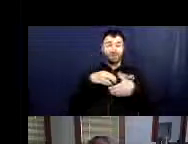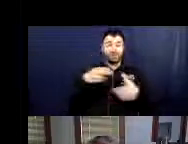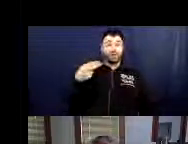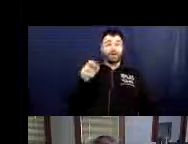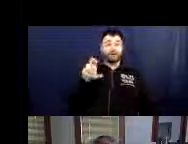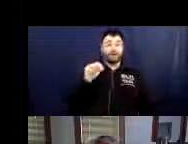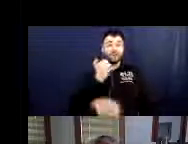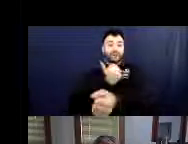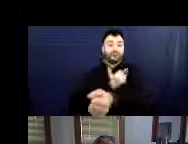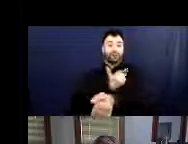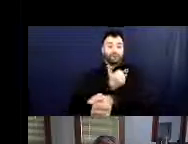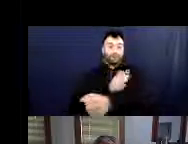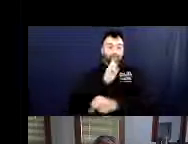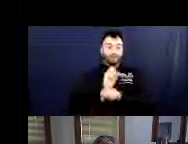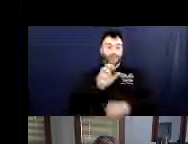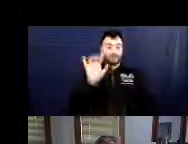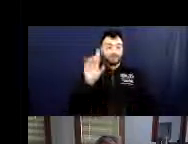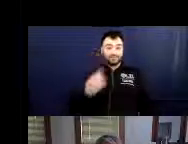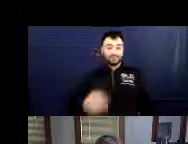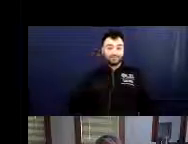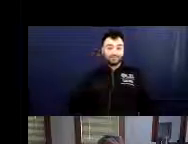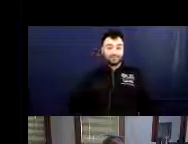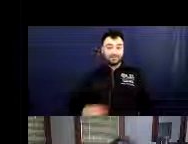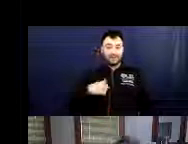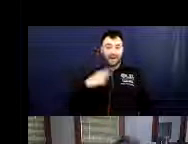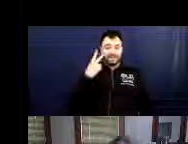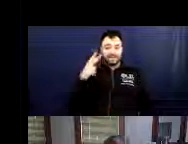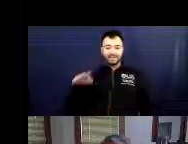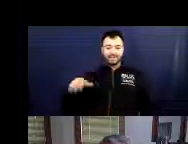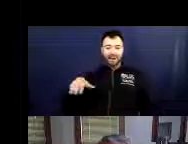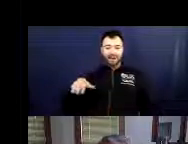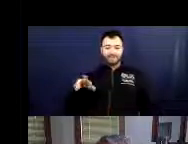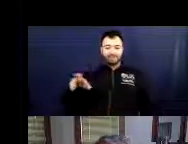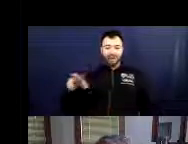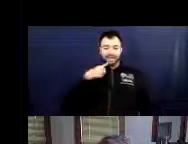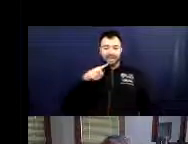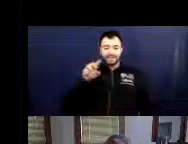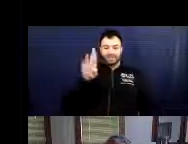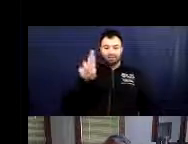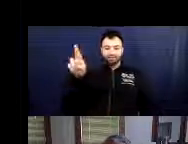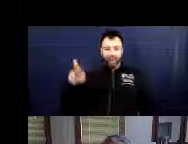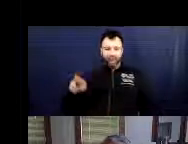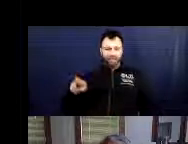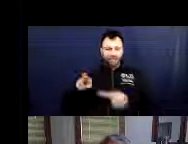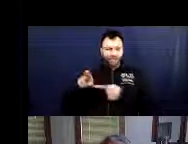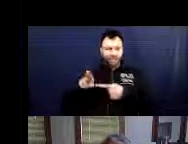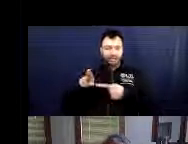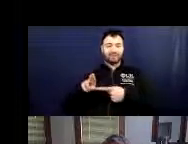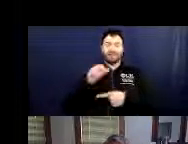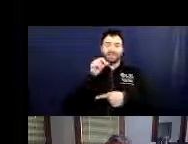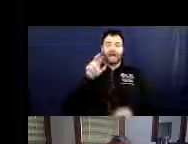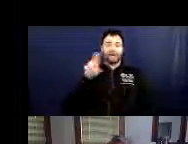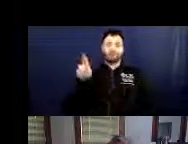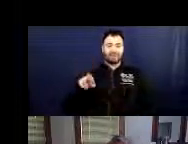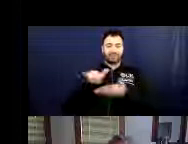this slide on the lower right that it was Rochester, New York, but no. And then I realized it was Rochester, Pennsylvania, but that was the closest I can get.